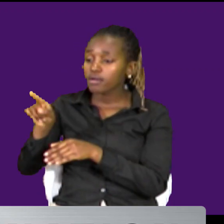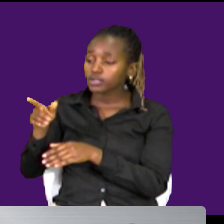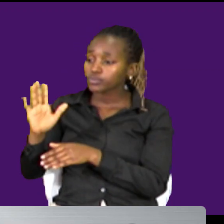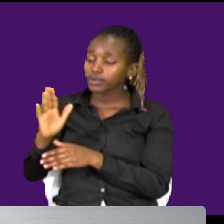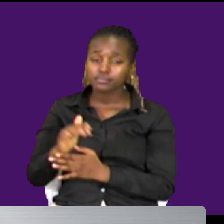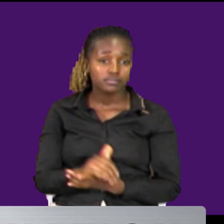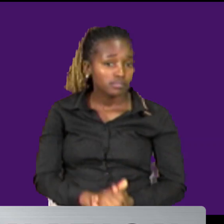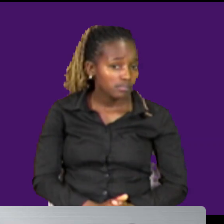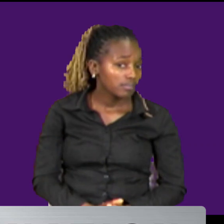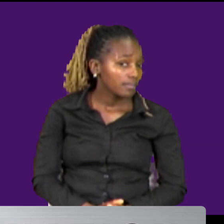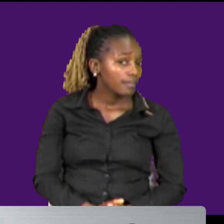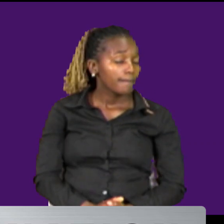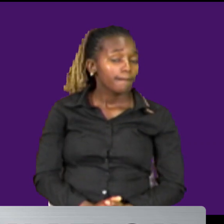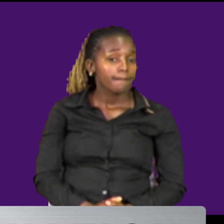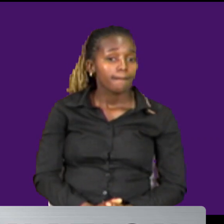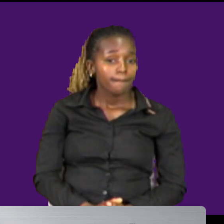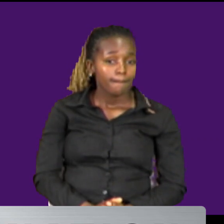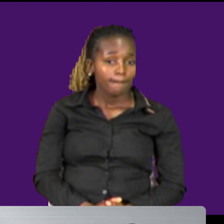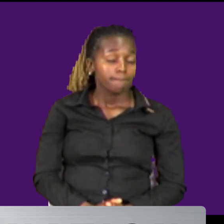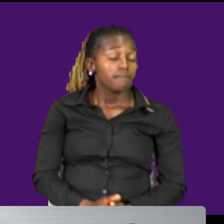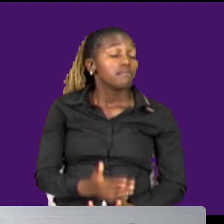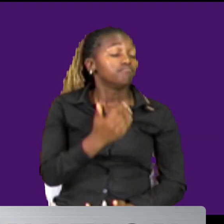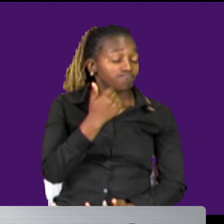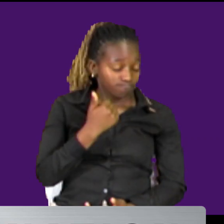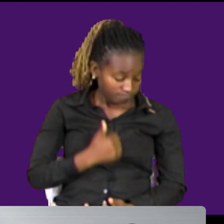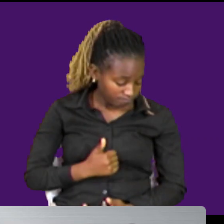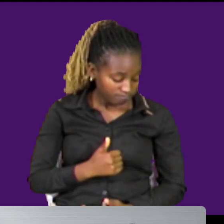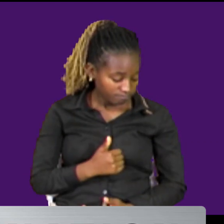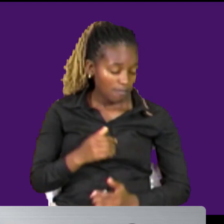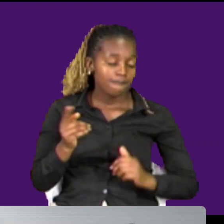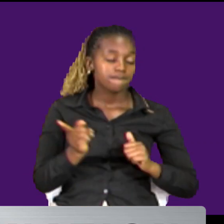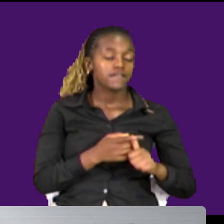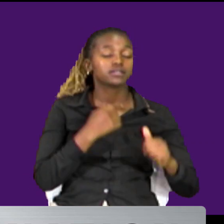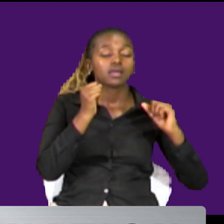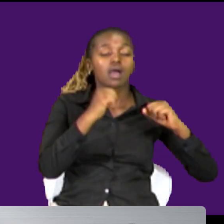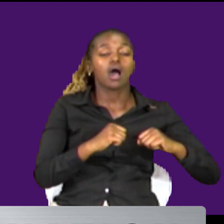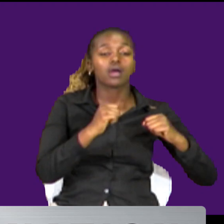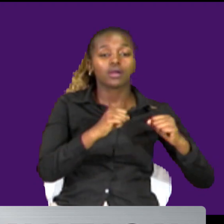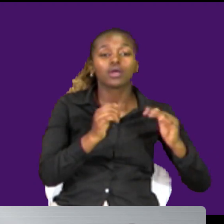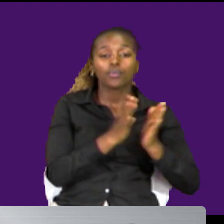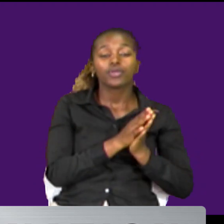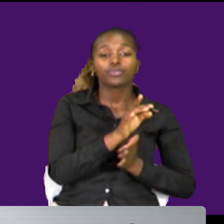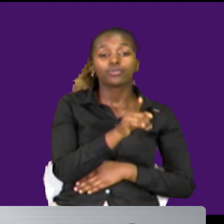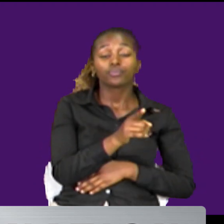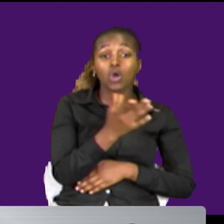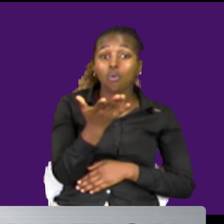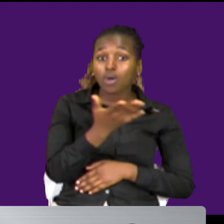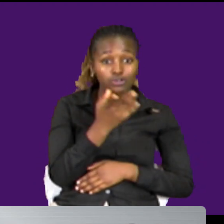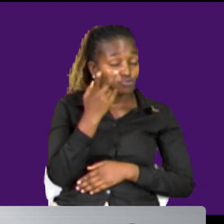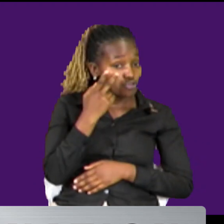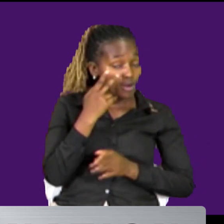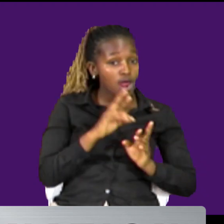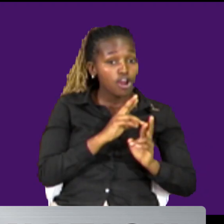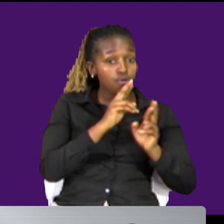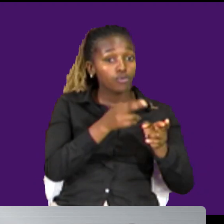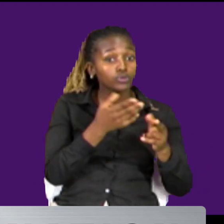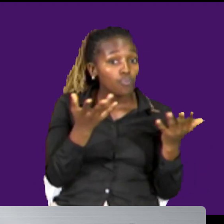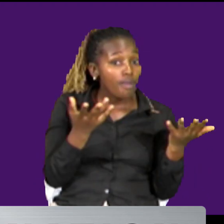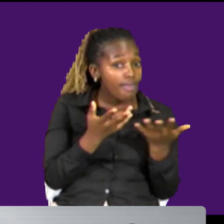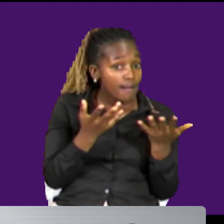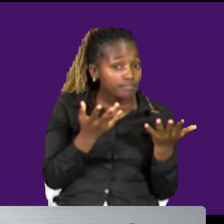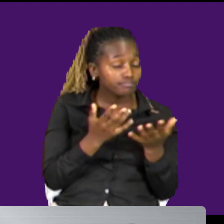Okay, so first of all, I want to agree. Yes. That unfortunately ago there was a report, a status report to